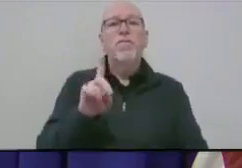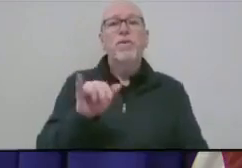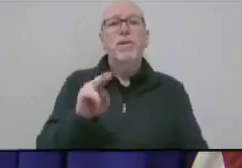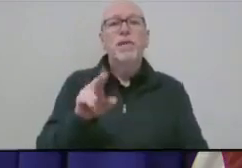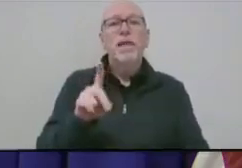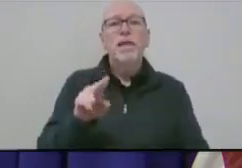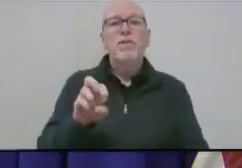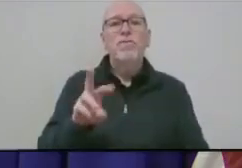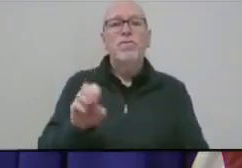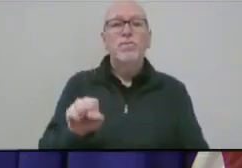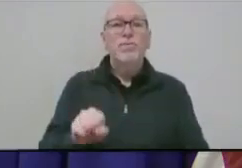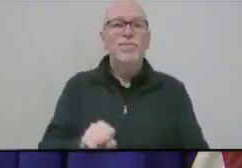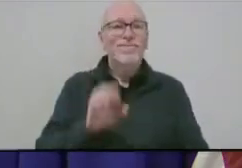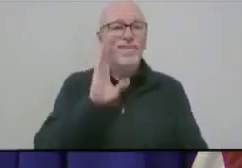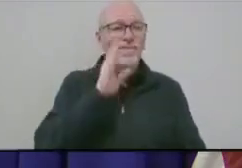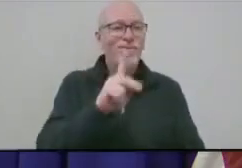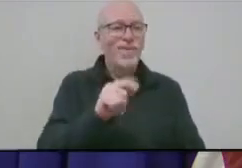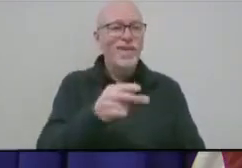Afternoon, Kathy.